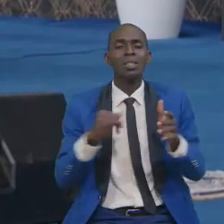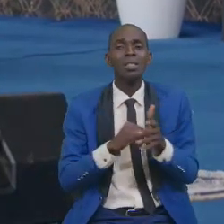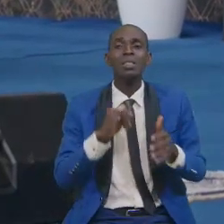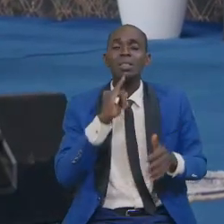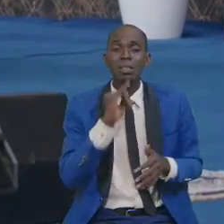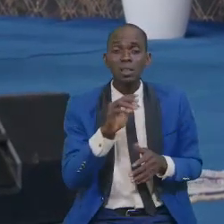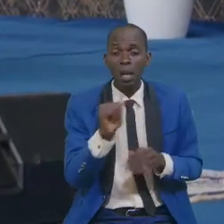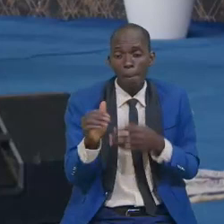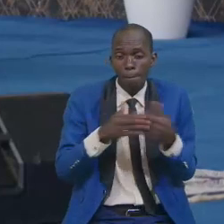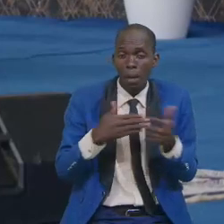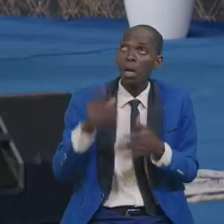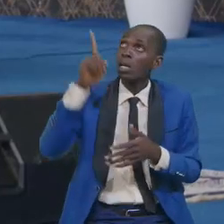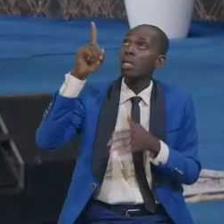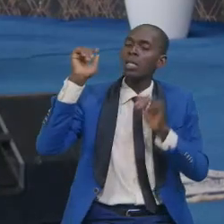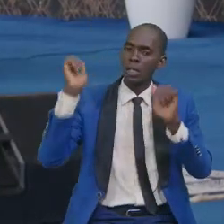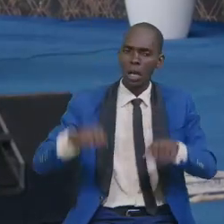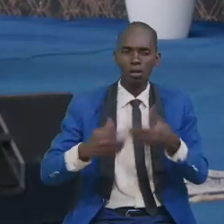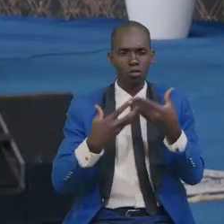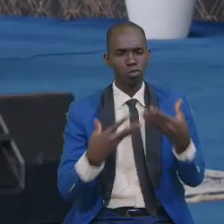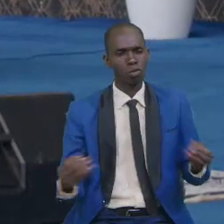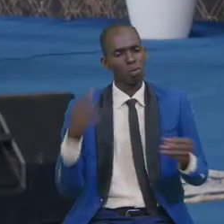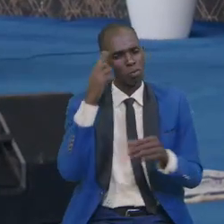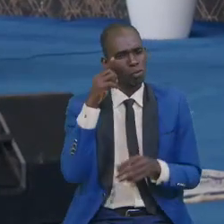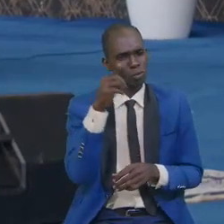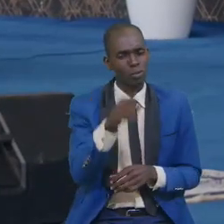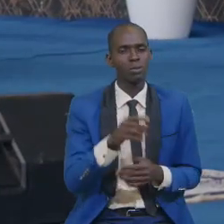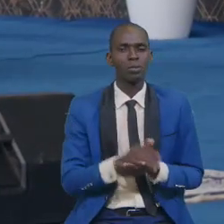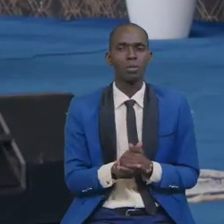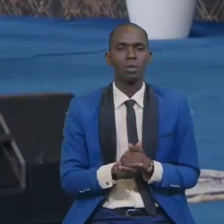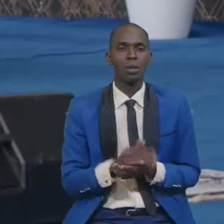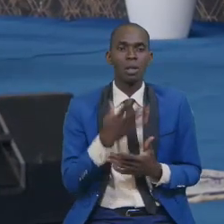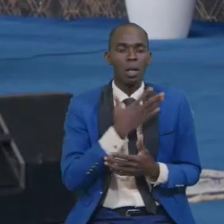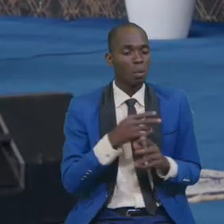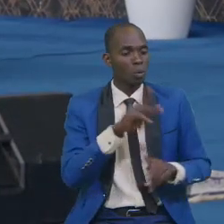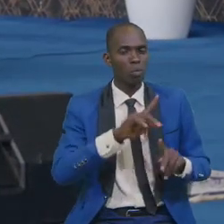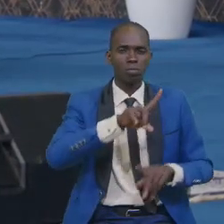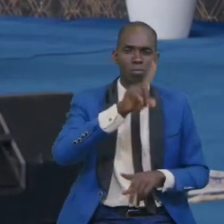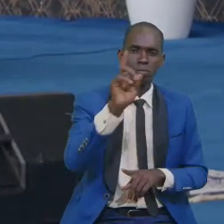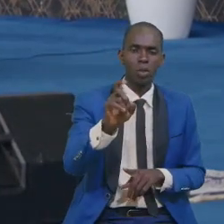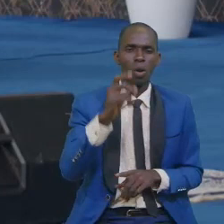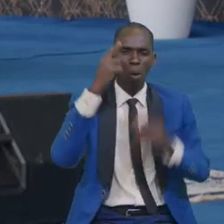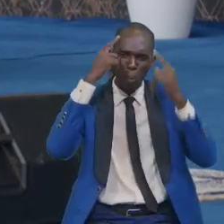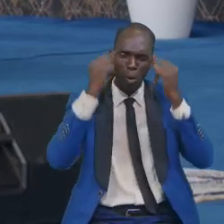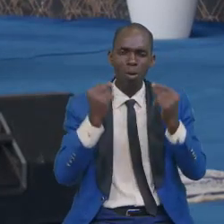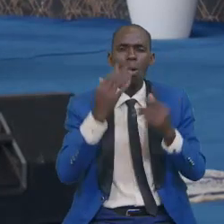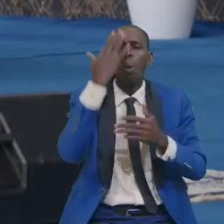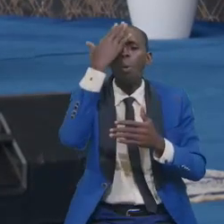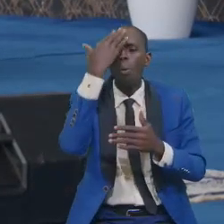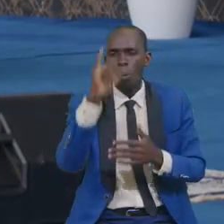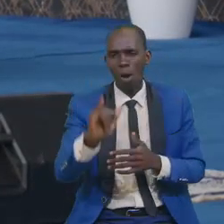God will resolve for you and then it says why did you bring us up